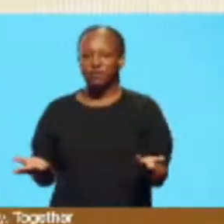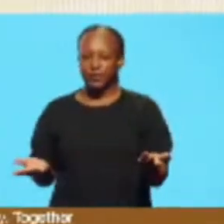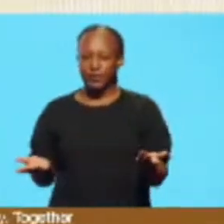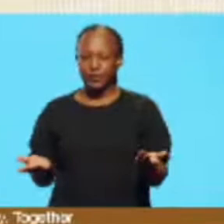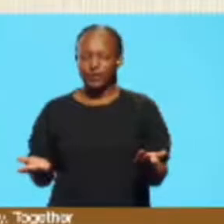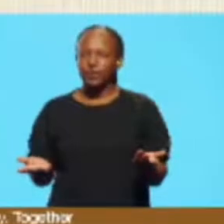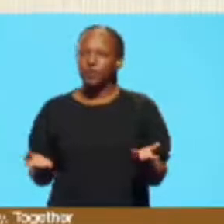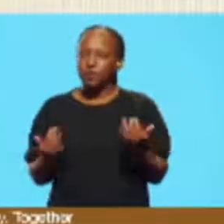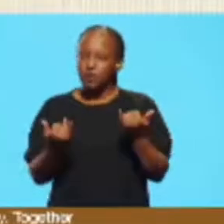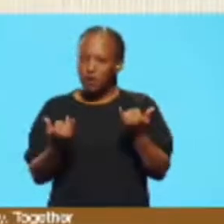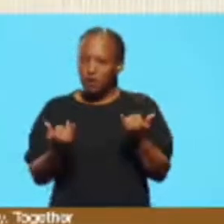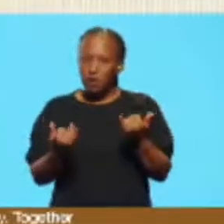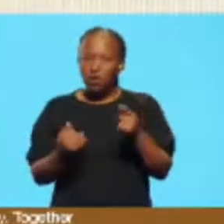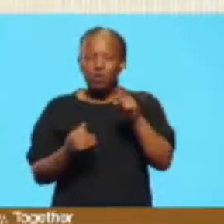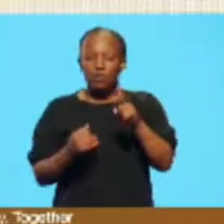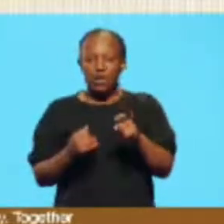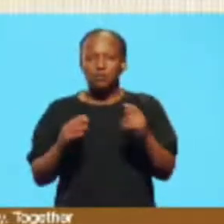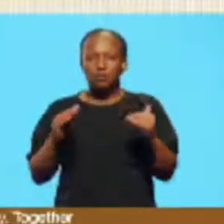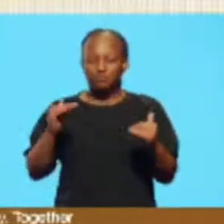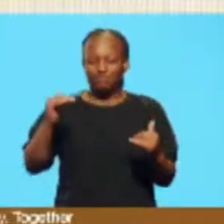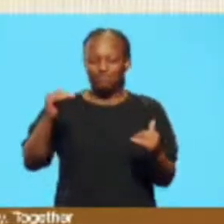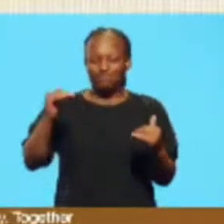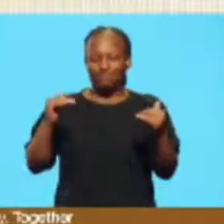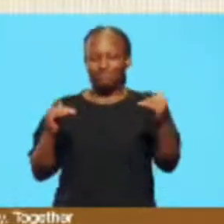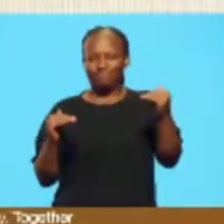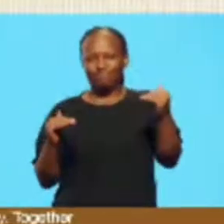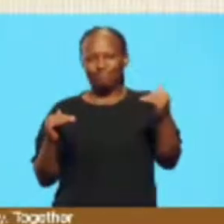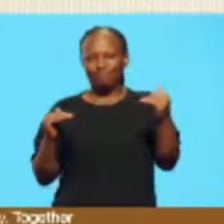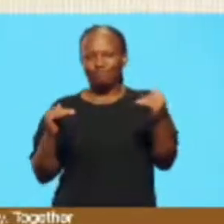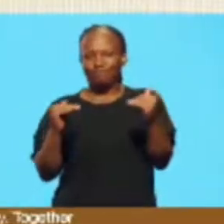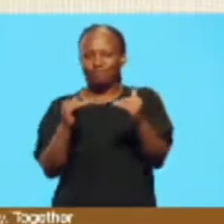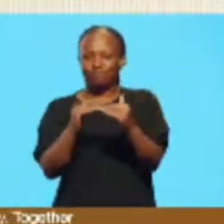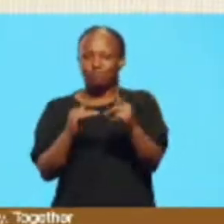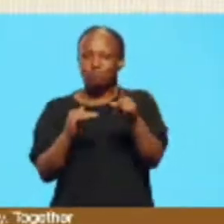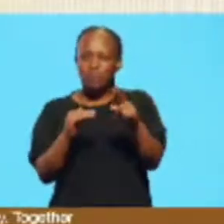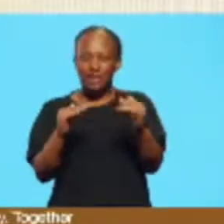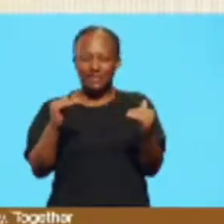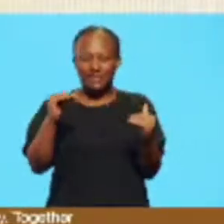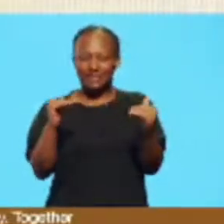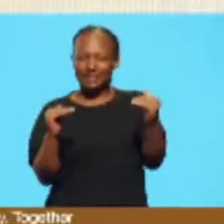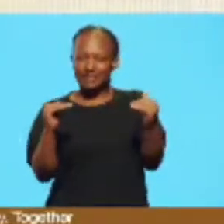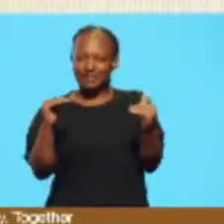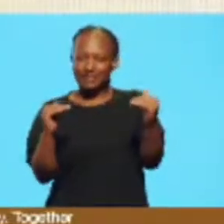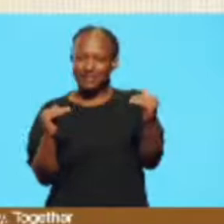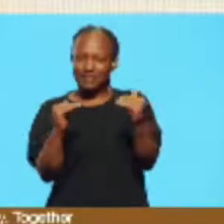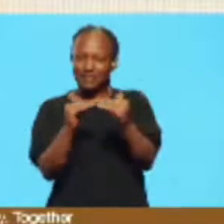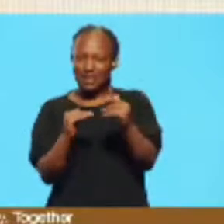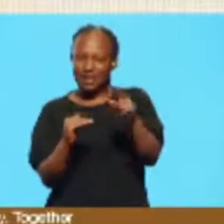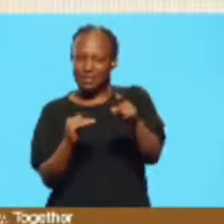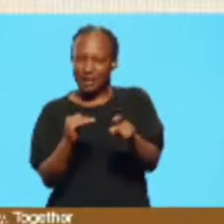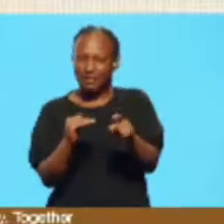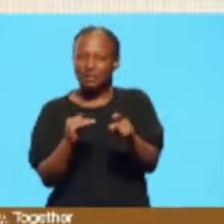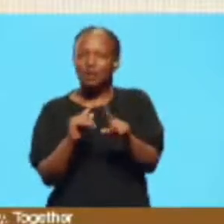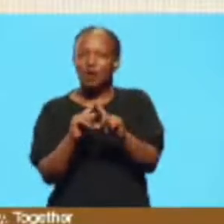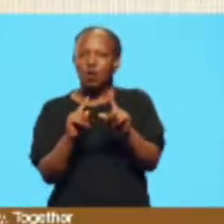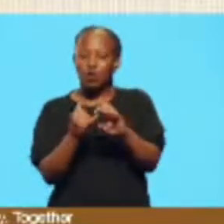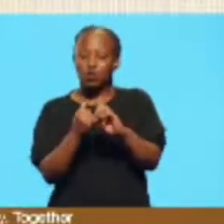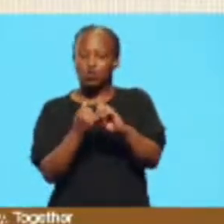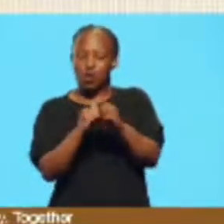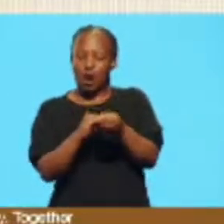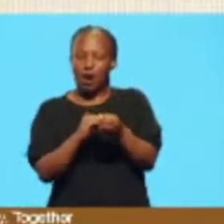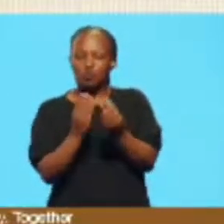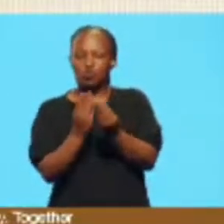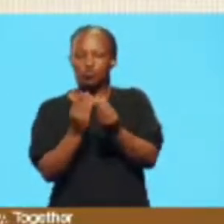have to do now is to close the gap. The equation needs to be balanced if we really want to address